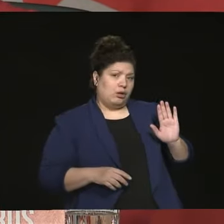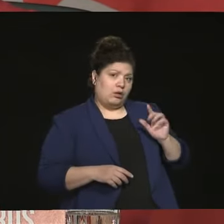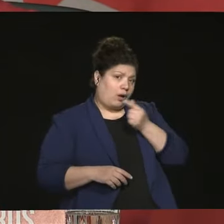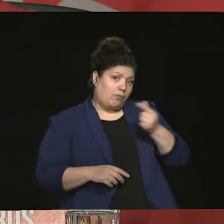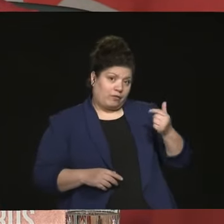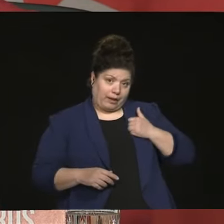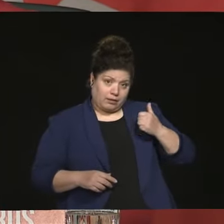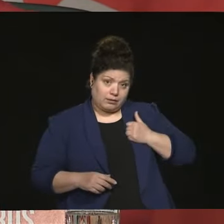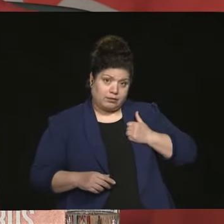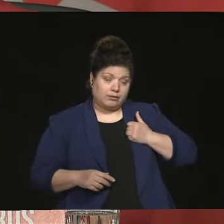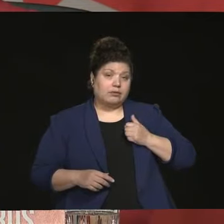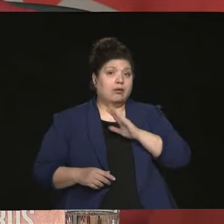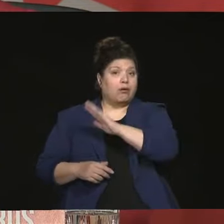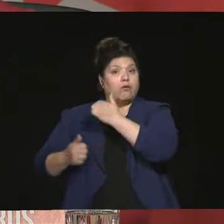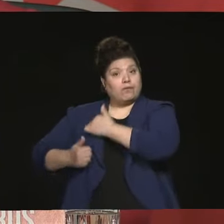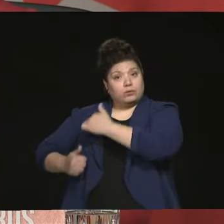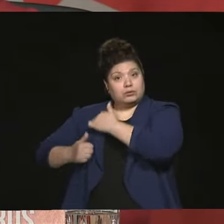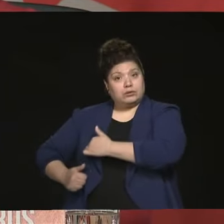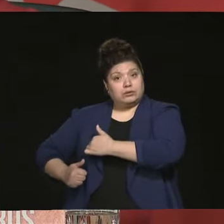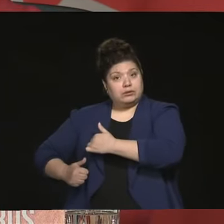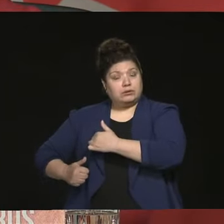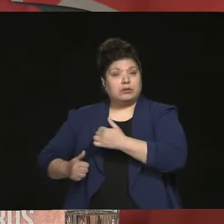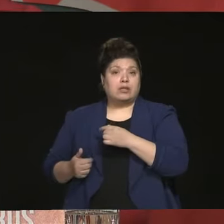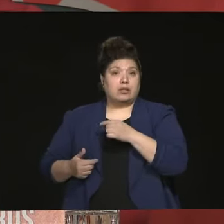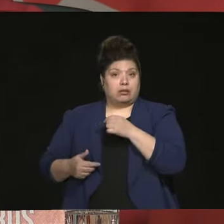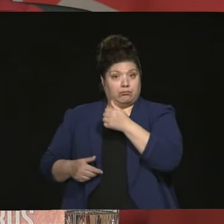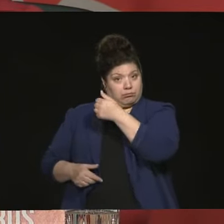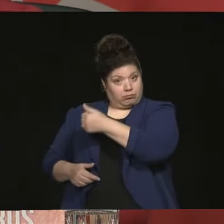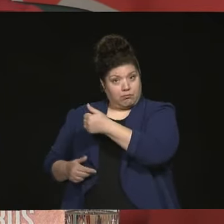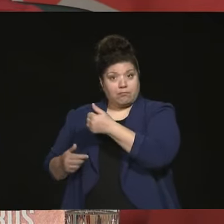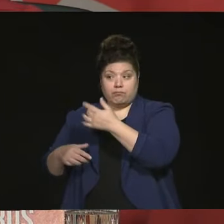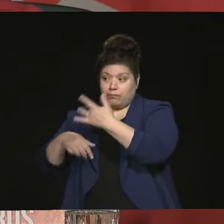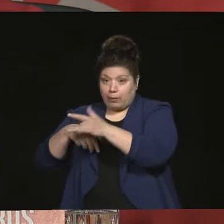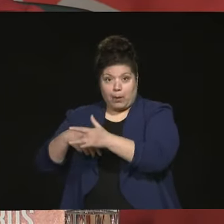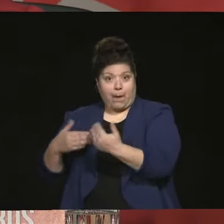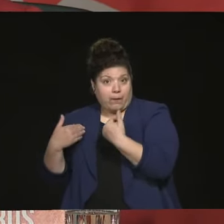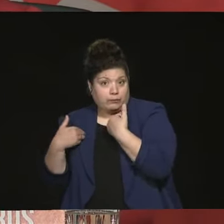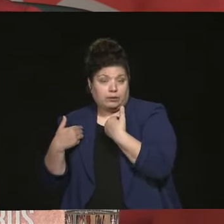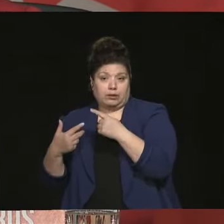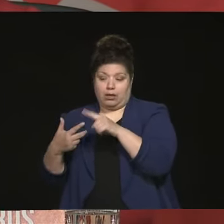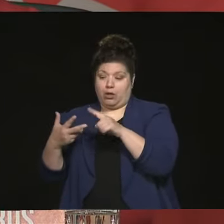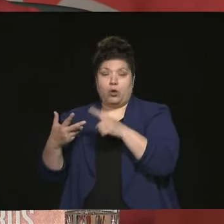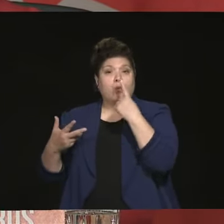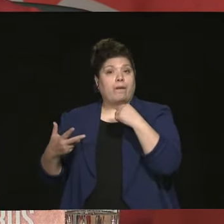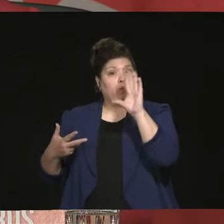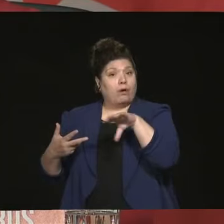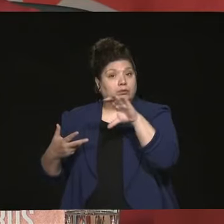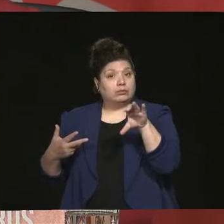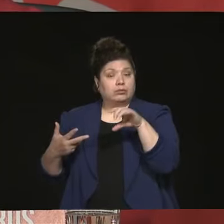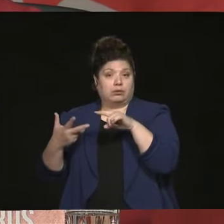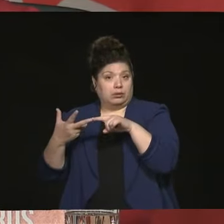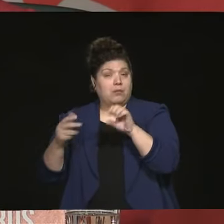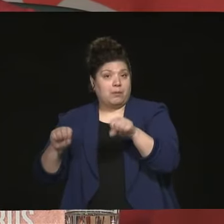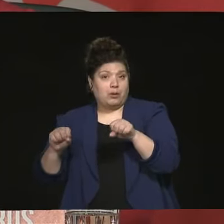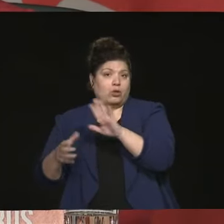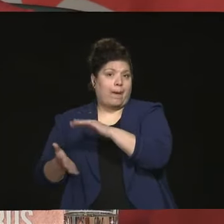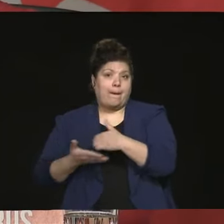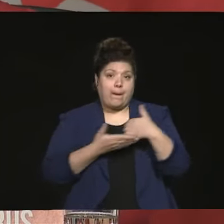Forces, what the Canadian Red Cross can do to help. We agree that this is an absolutely